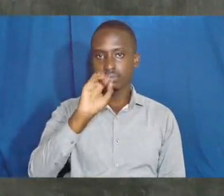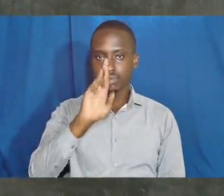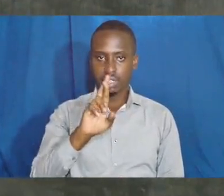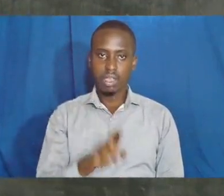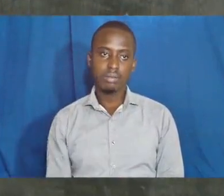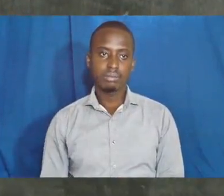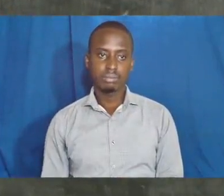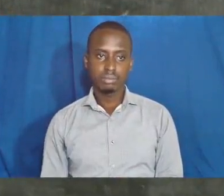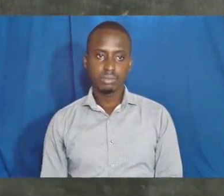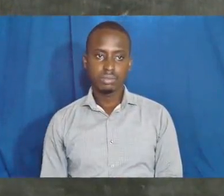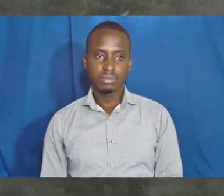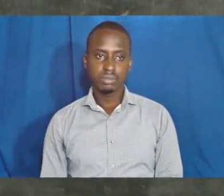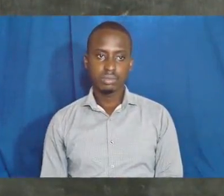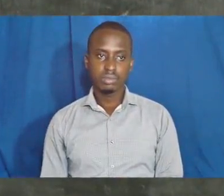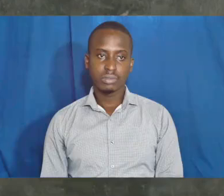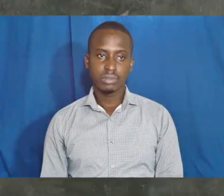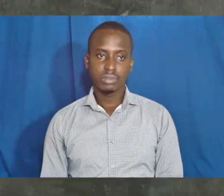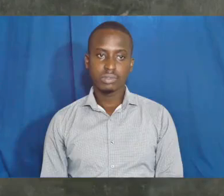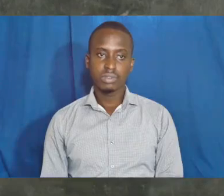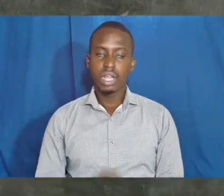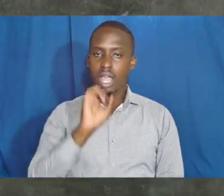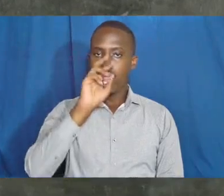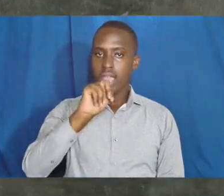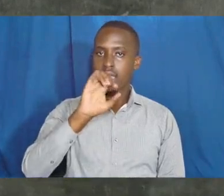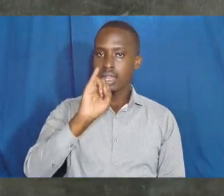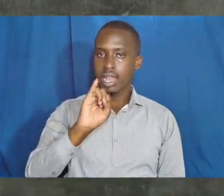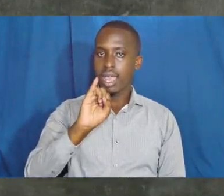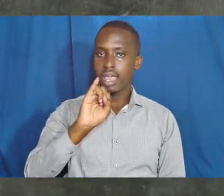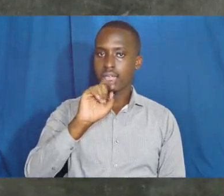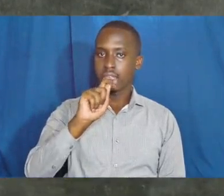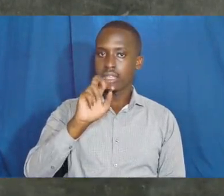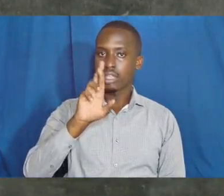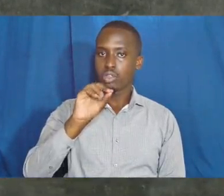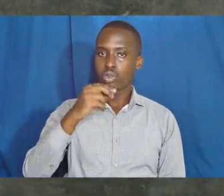air, maybe nitrogen. We have nitrogen,